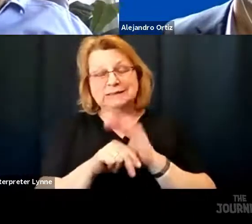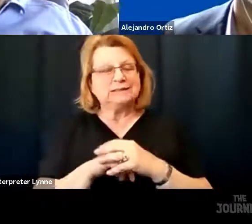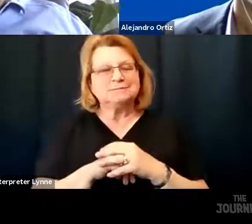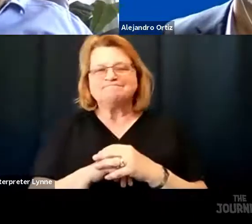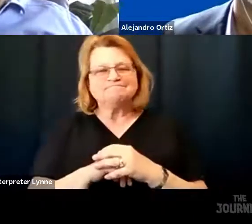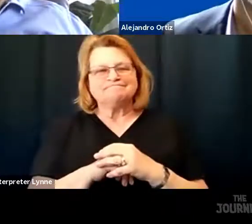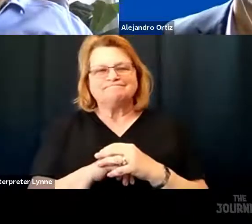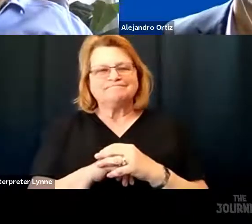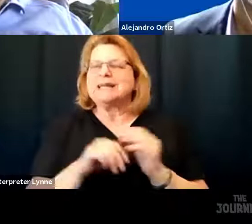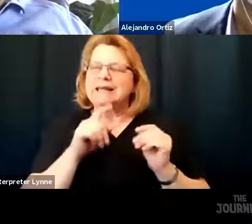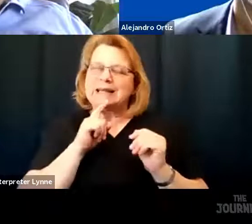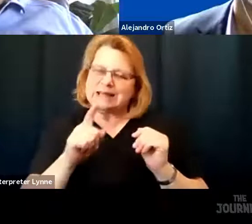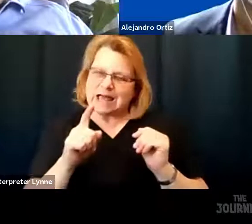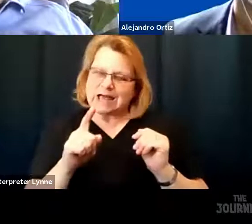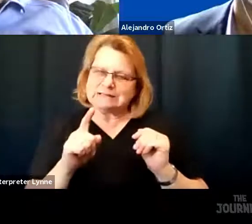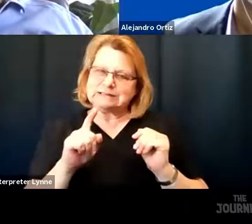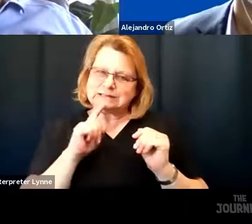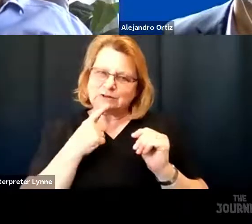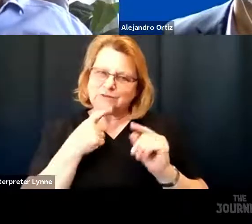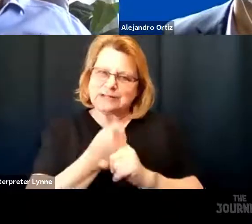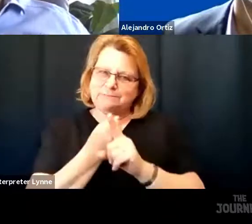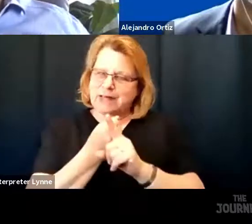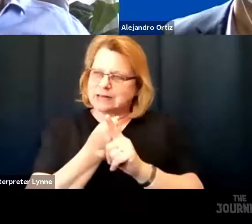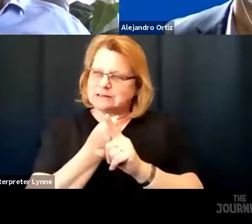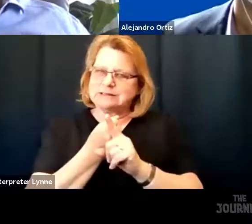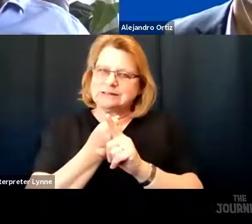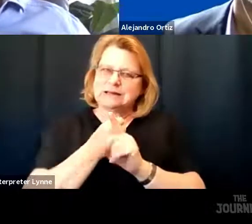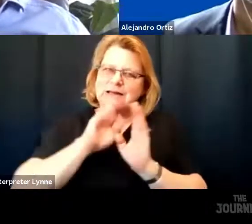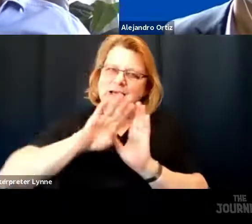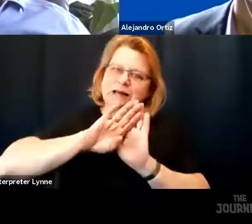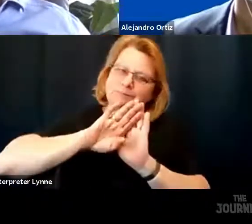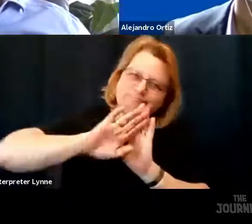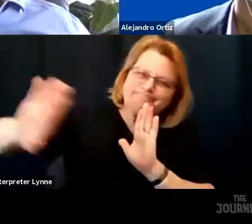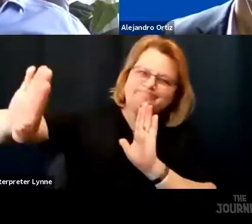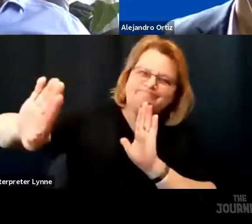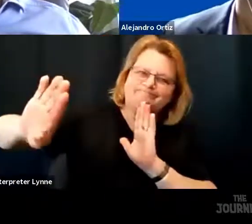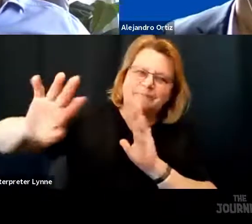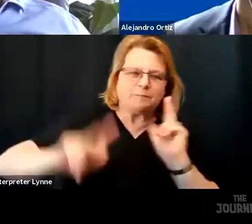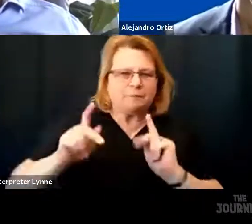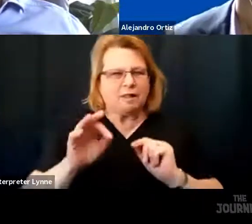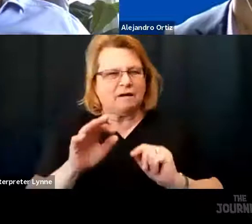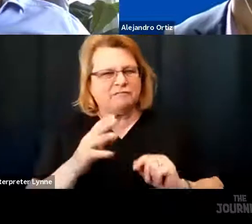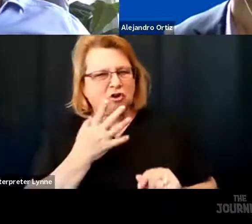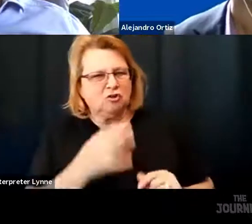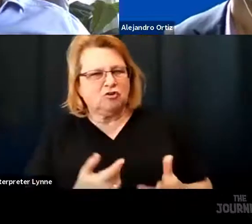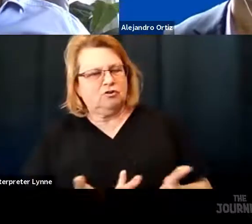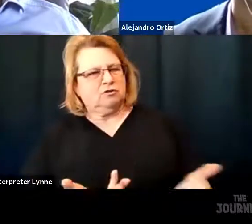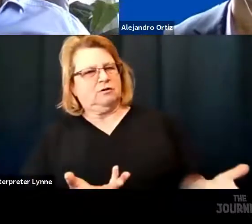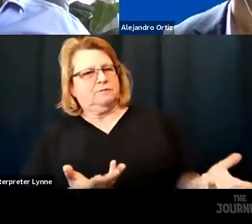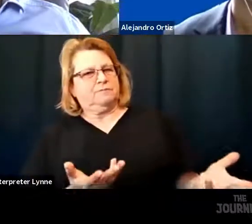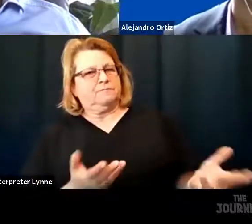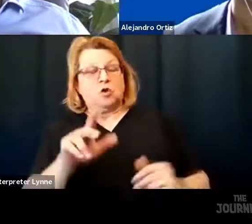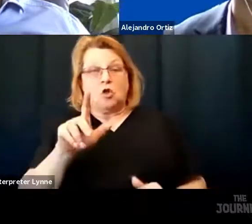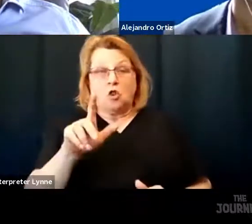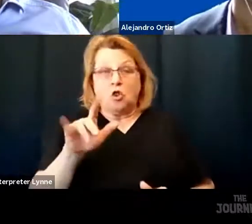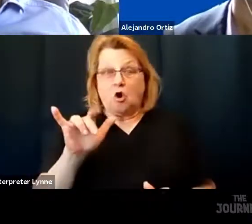has a disparate impact in terms of keeping out people of color. And on Long Island, we have, it's